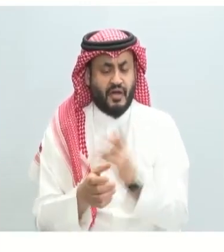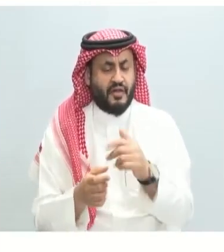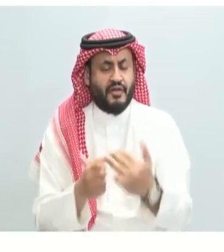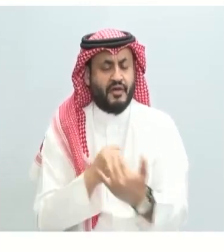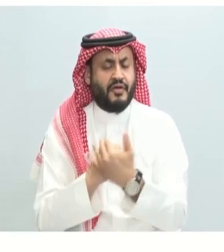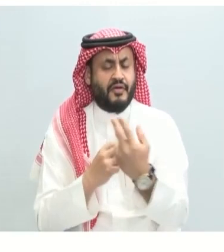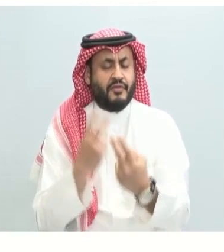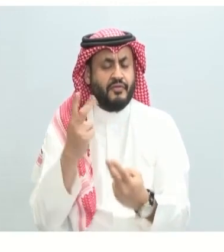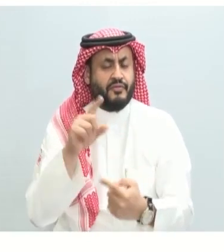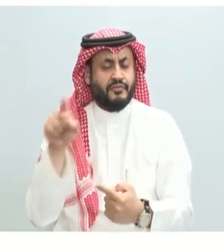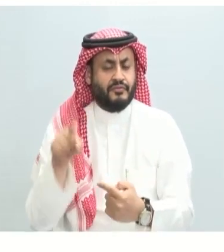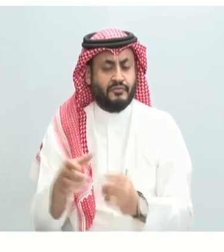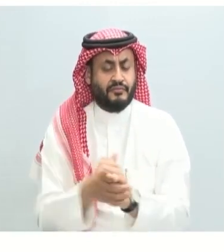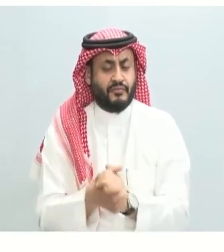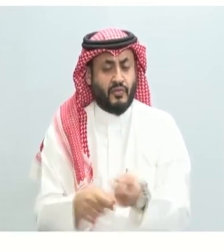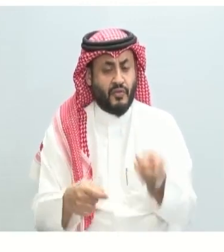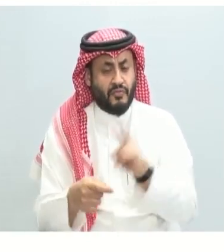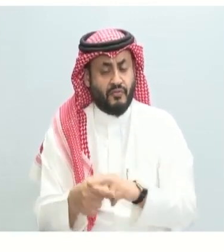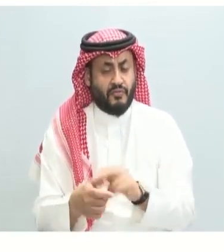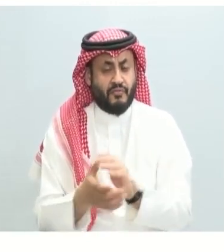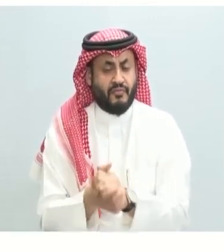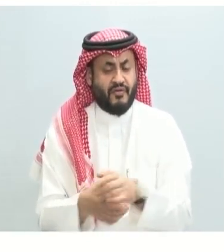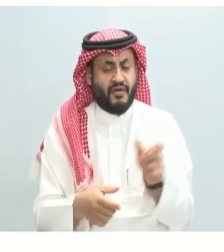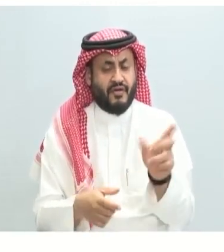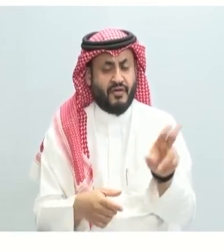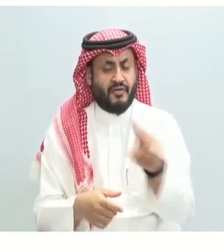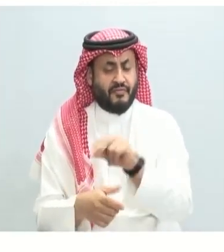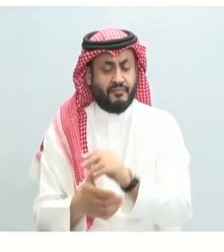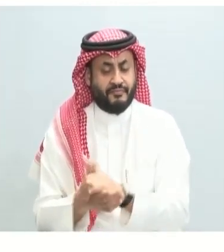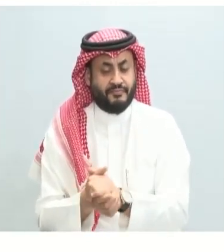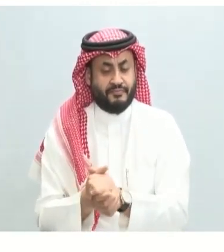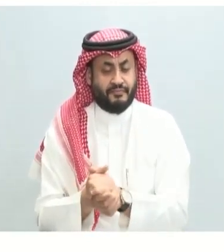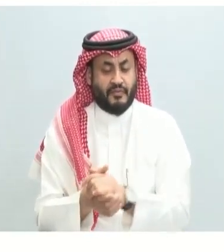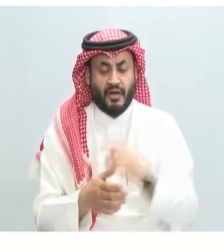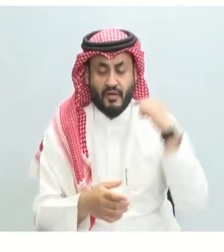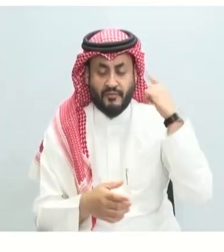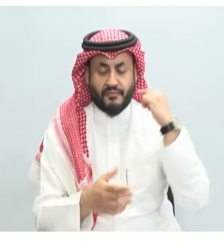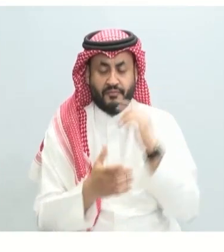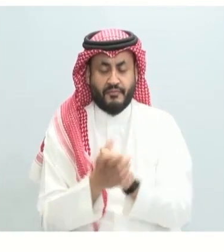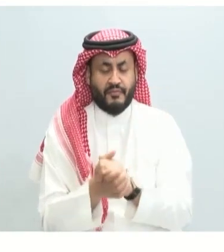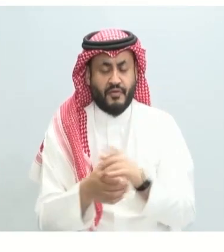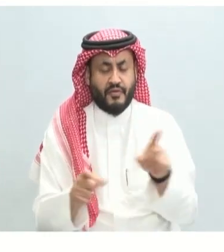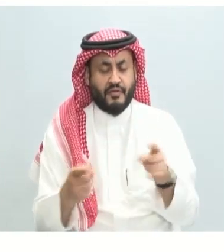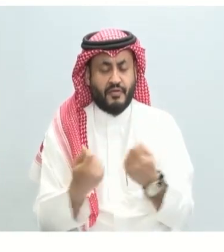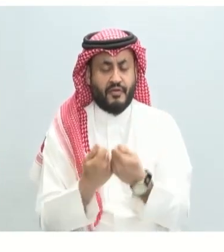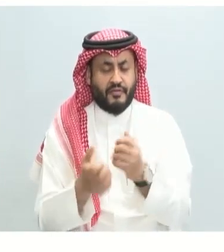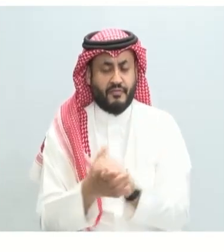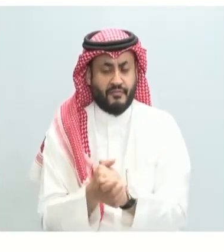two questions no better than copying them. So, for example, imagine that with your teacher or